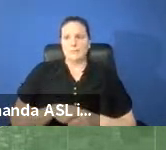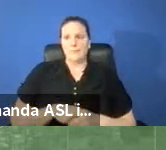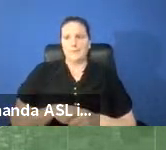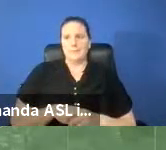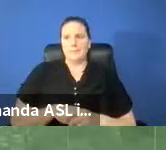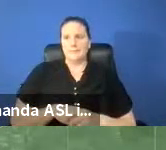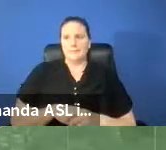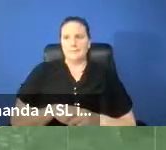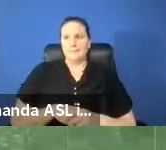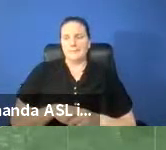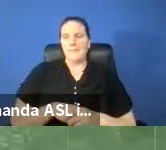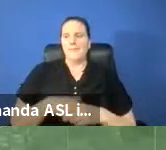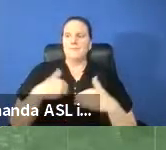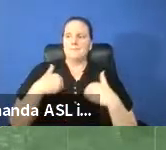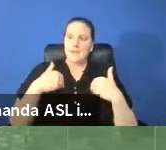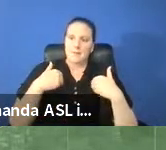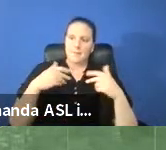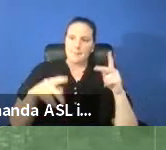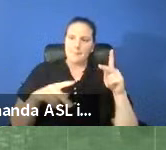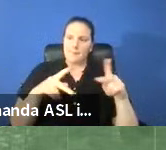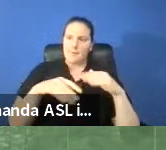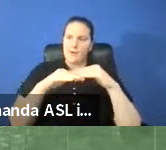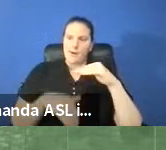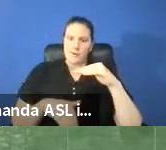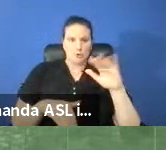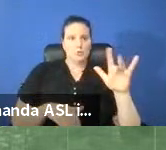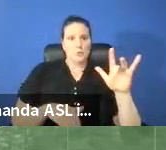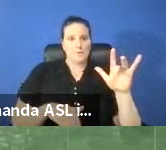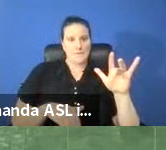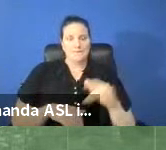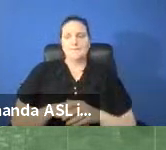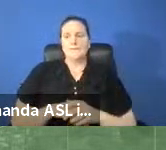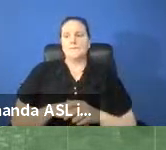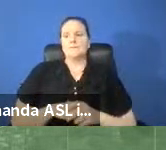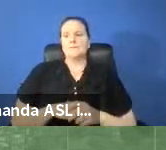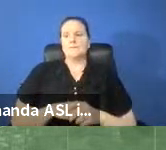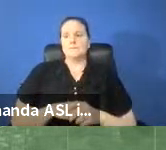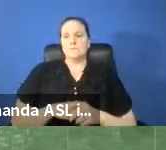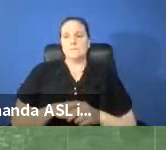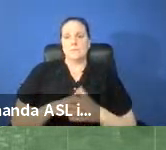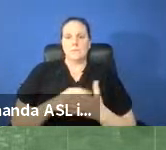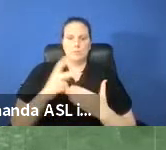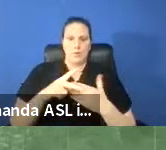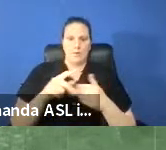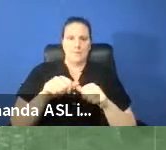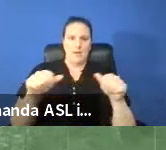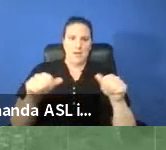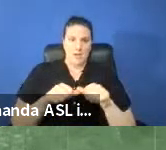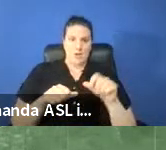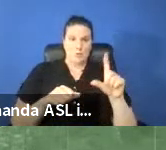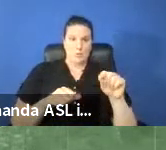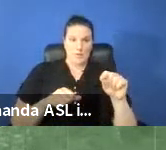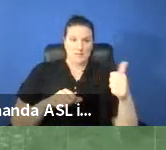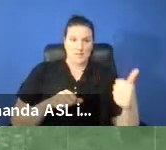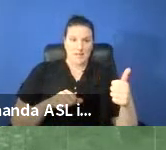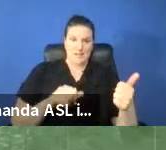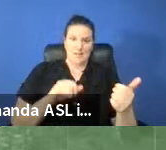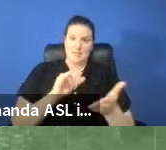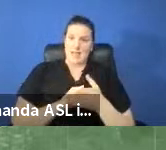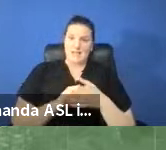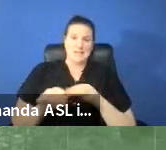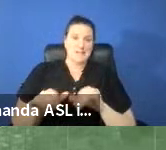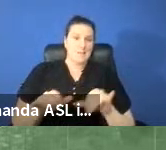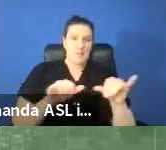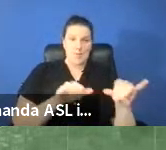The population of young people under 25, the program area in 2010 was actually pretty